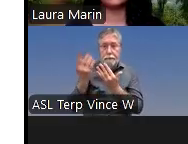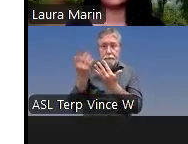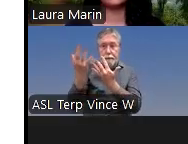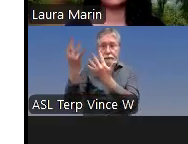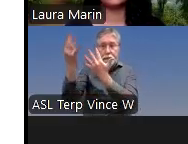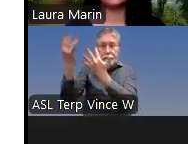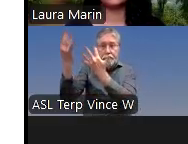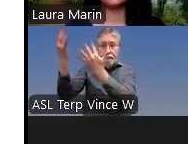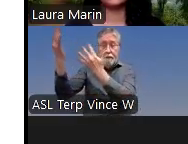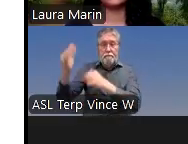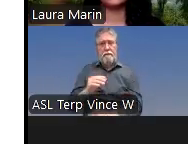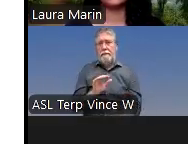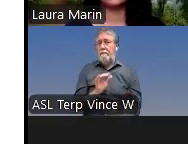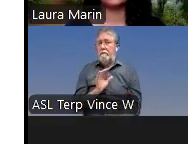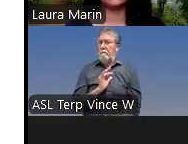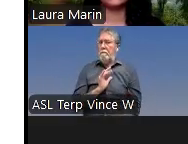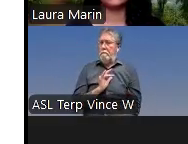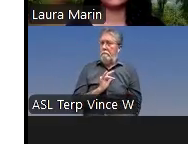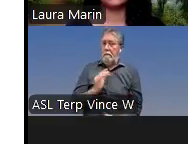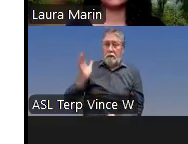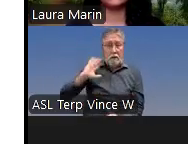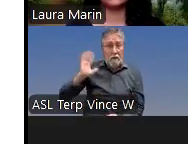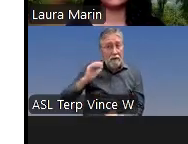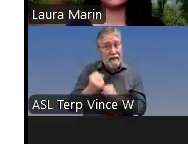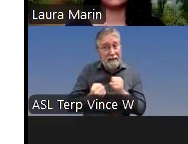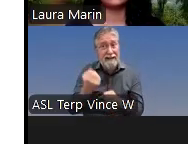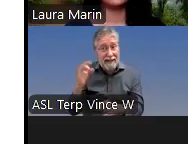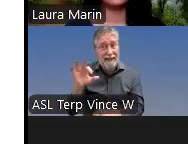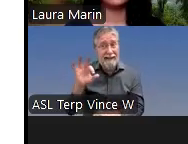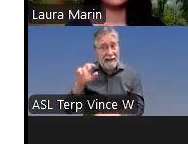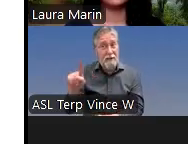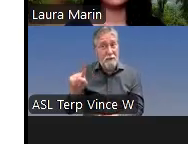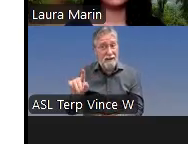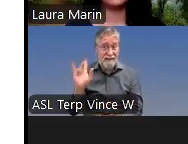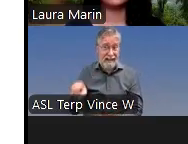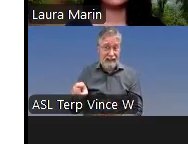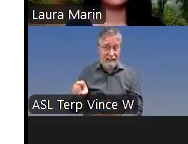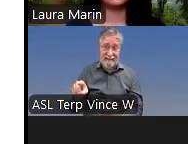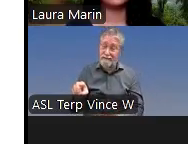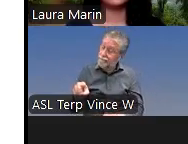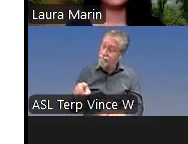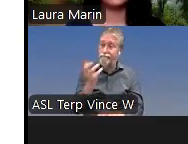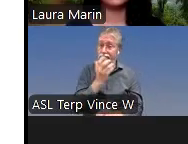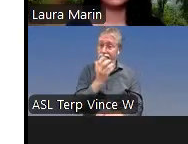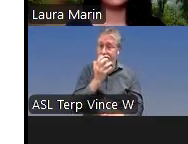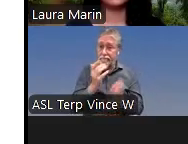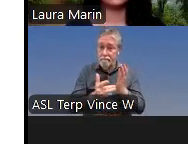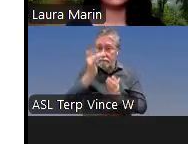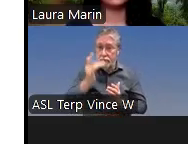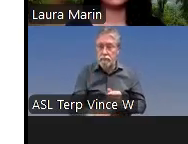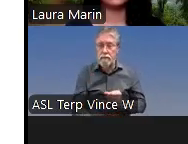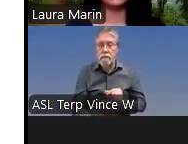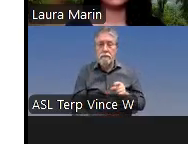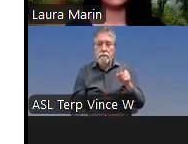innovative and almost ahead of its time in 1991. So because of its popularity, the